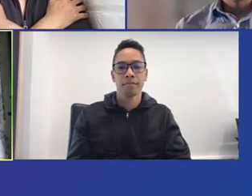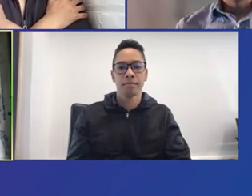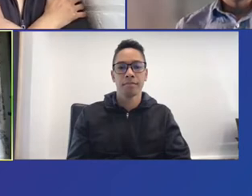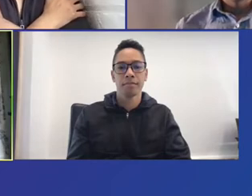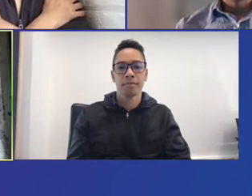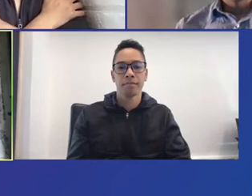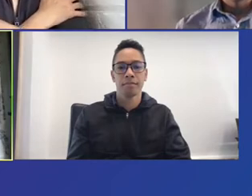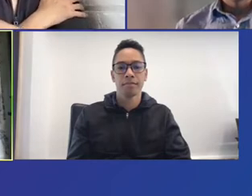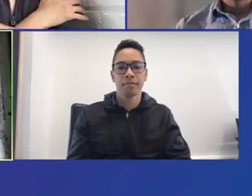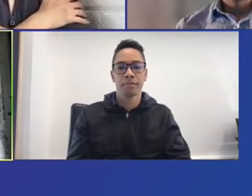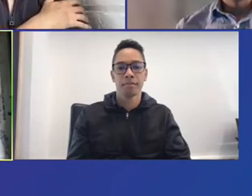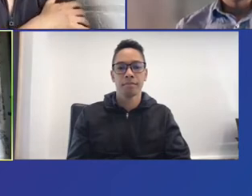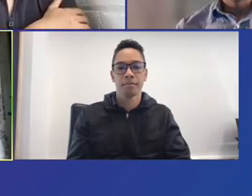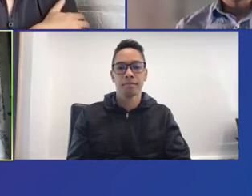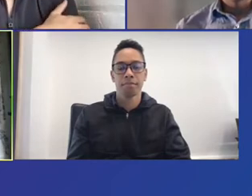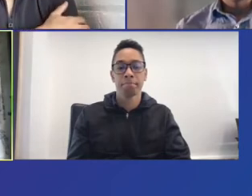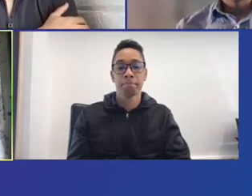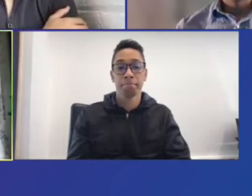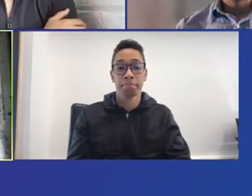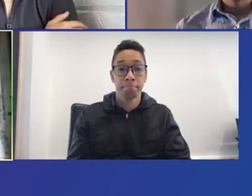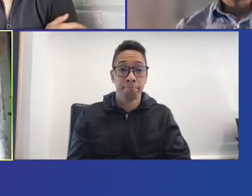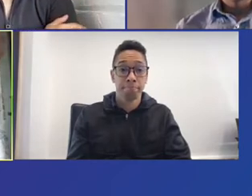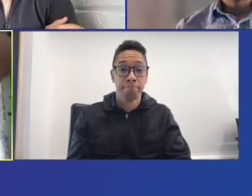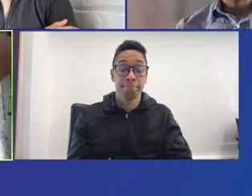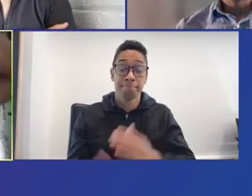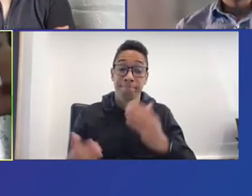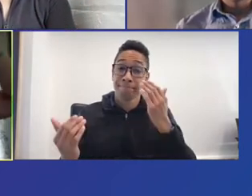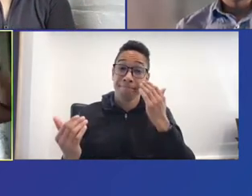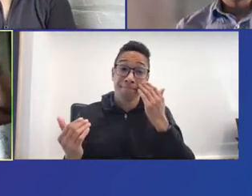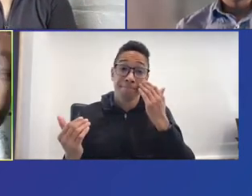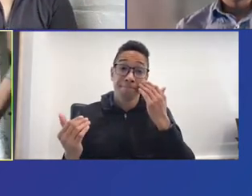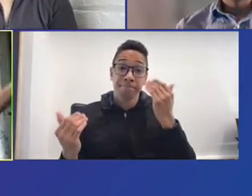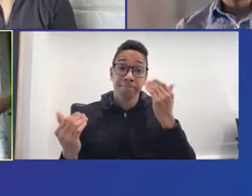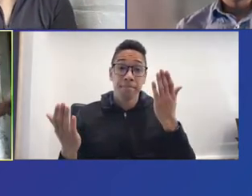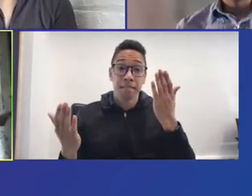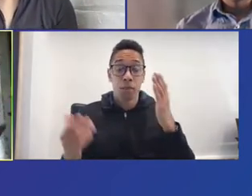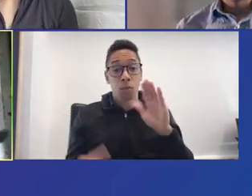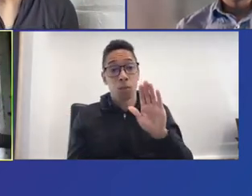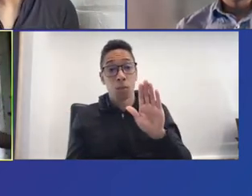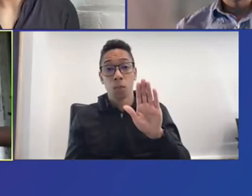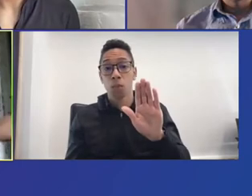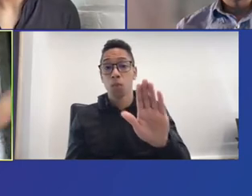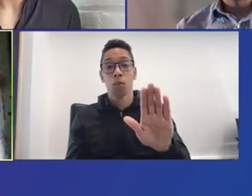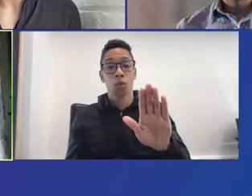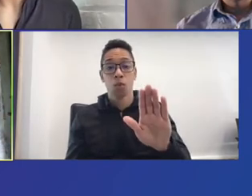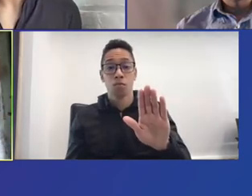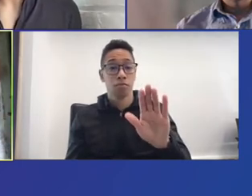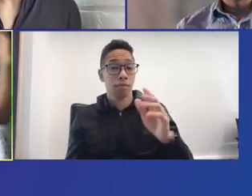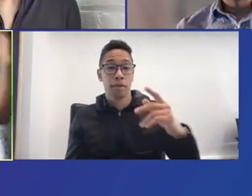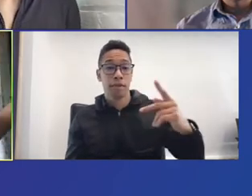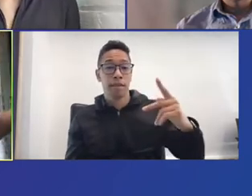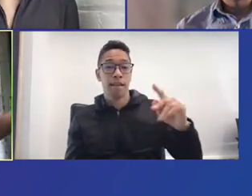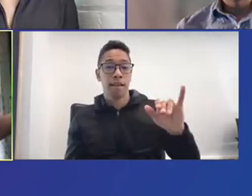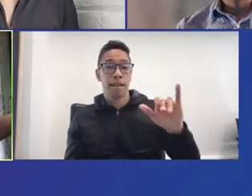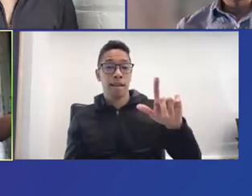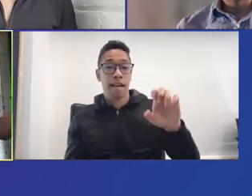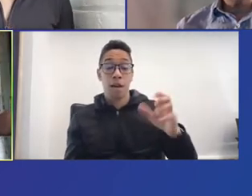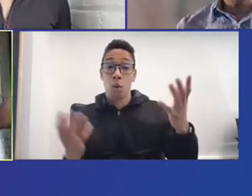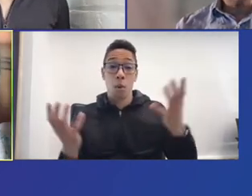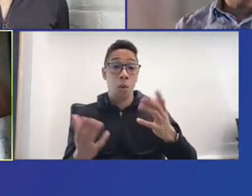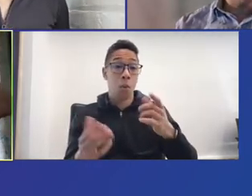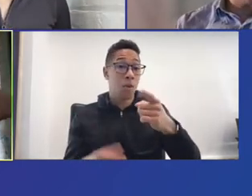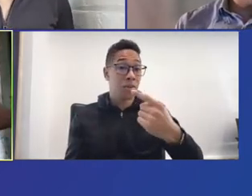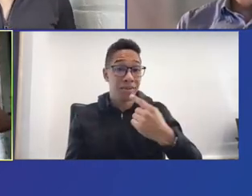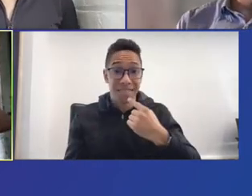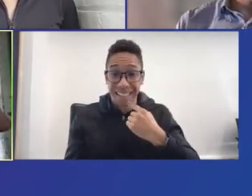So I don't even know what your, Kyle, what you said,